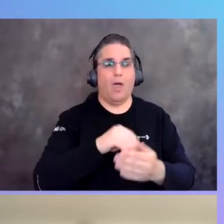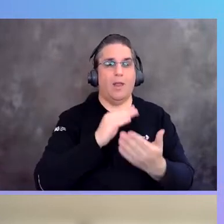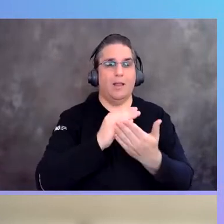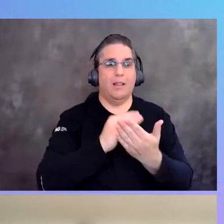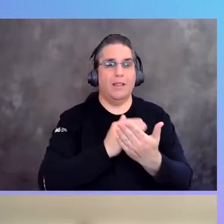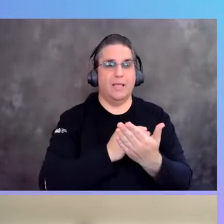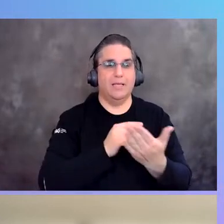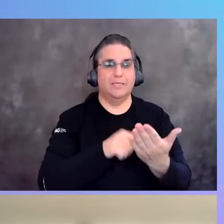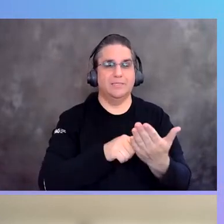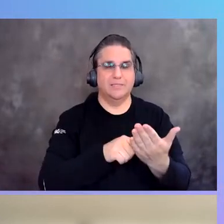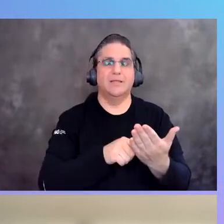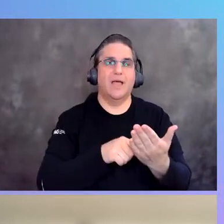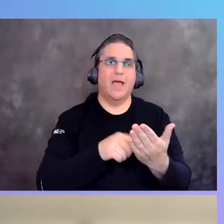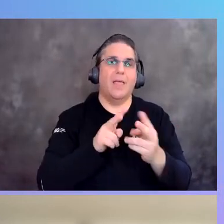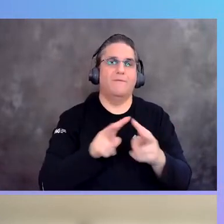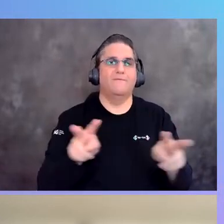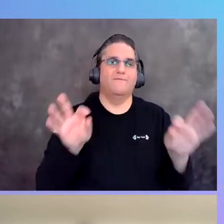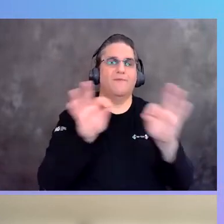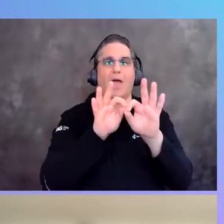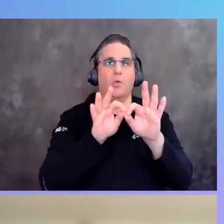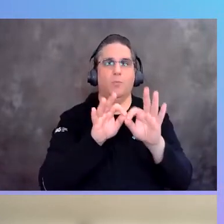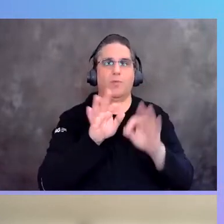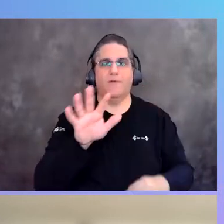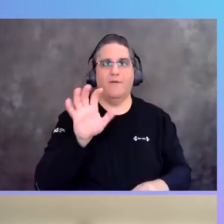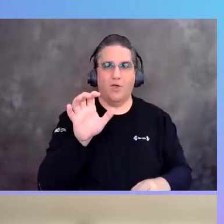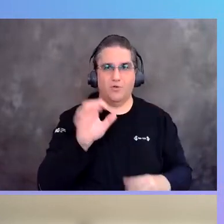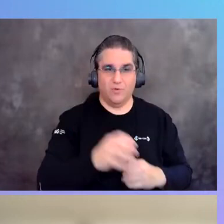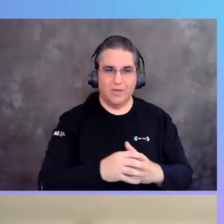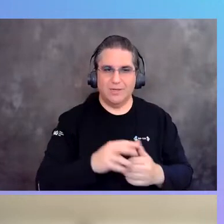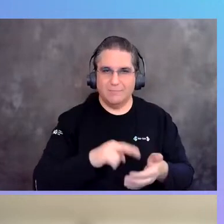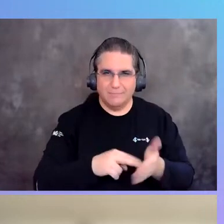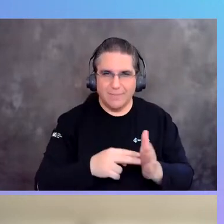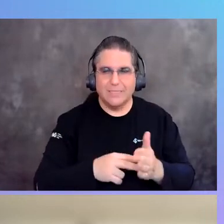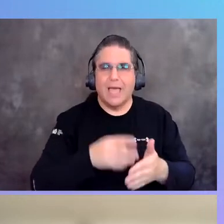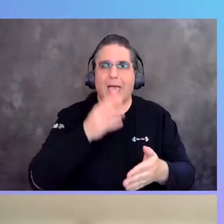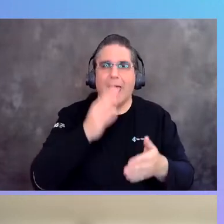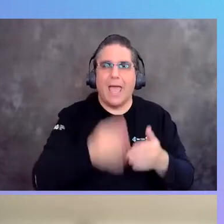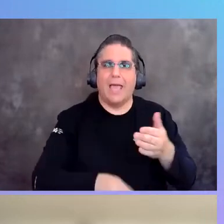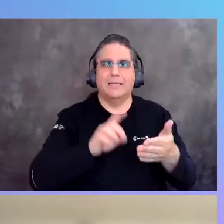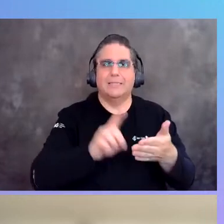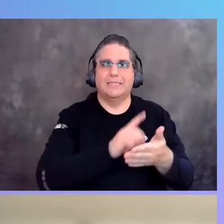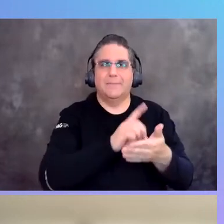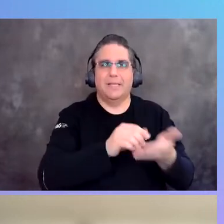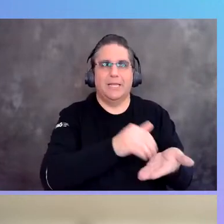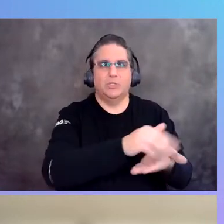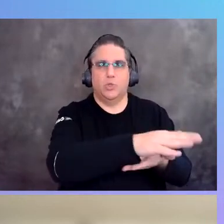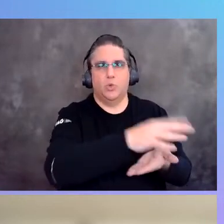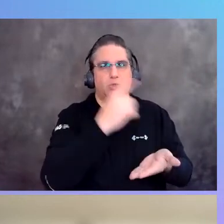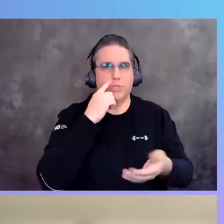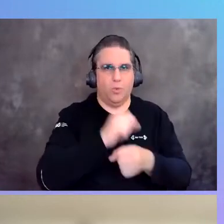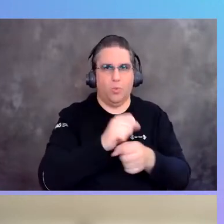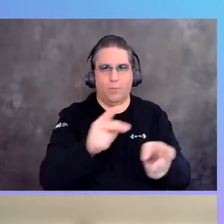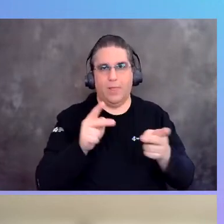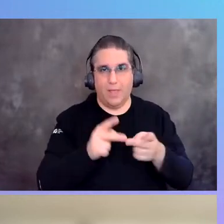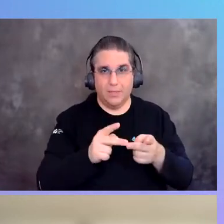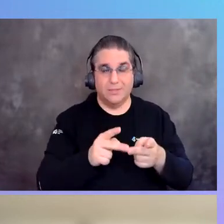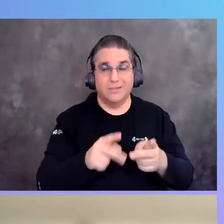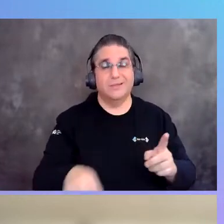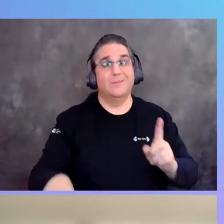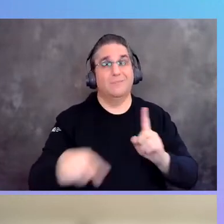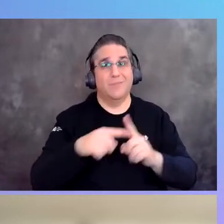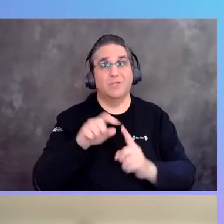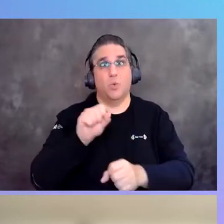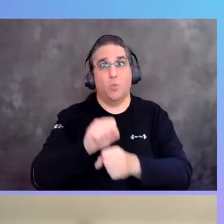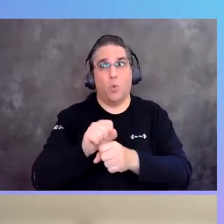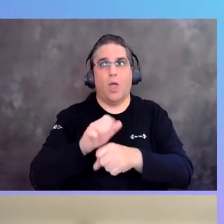ending disability exclusion in the workplace. And we're also working on a British standard in accessible workplaces. So not